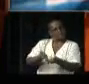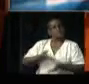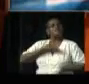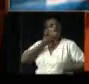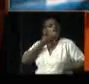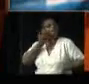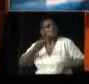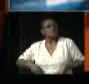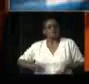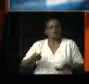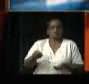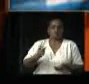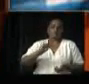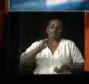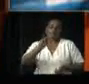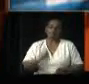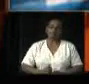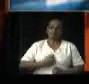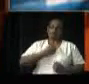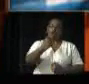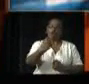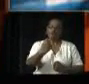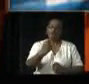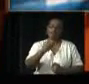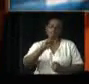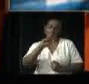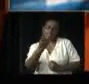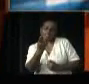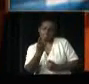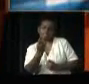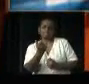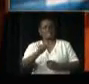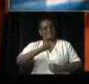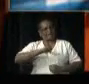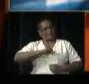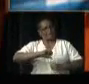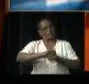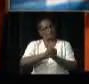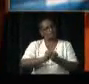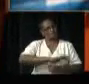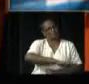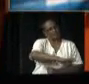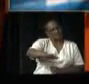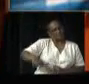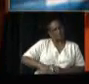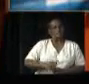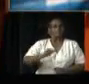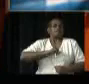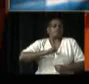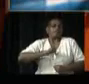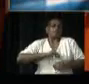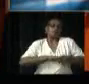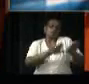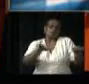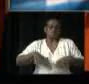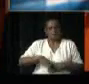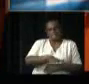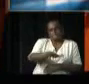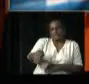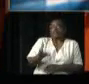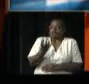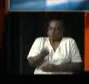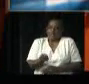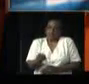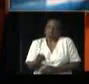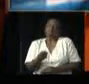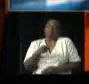challenge for RUMA's foundation is to realize its own private outdoor sports and recreation resort. For